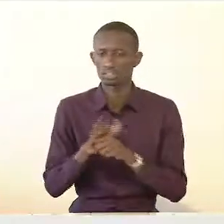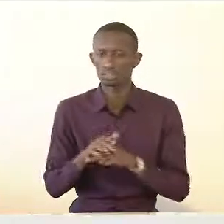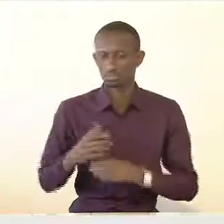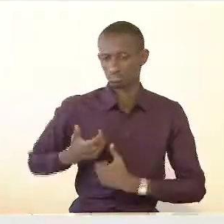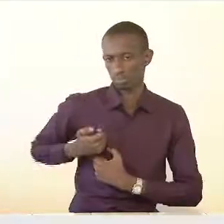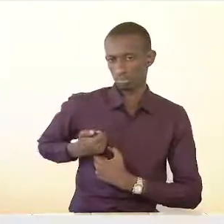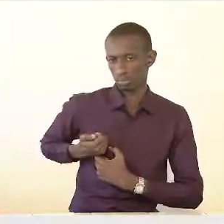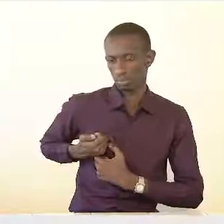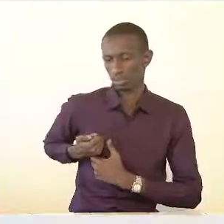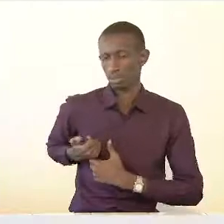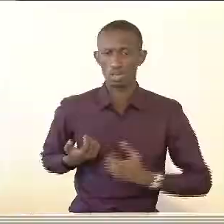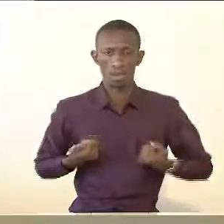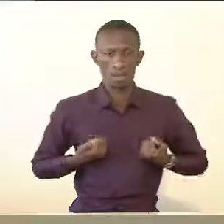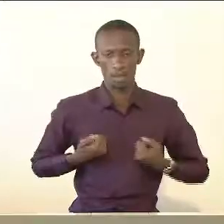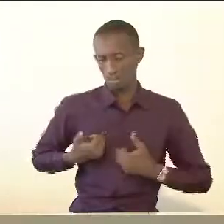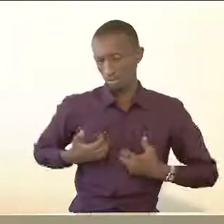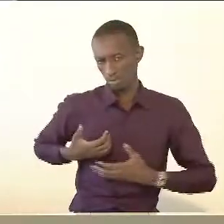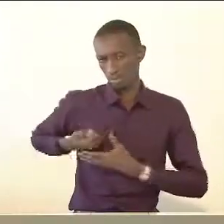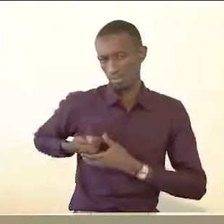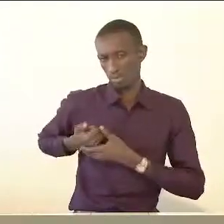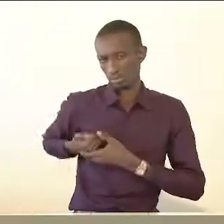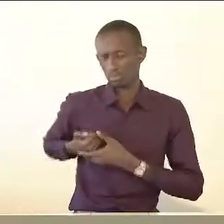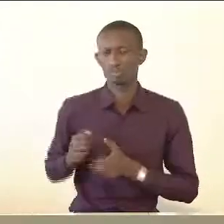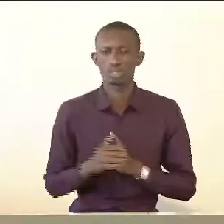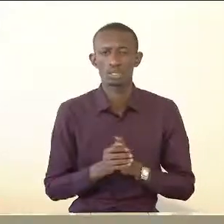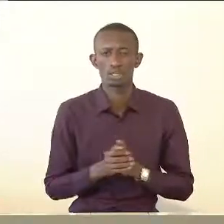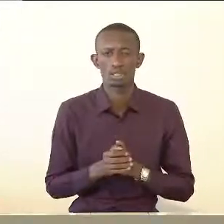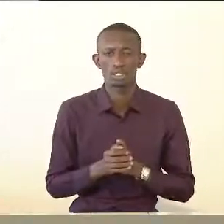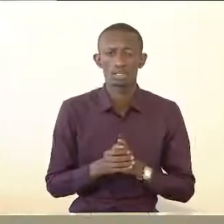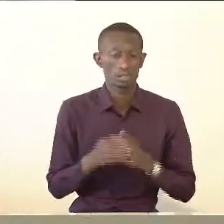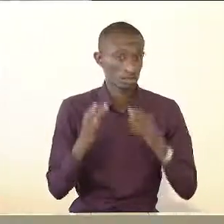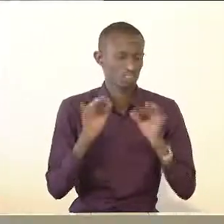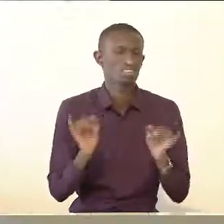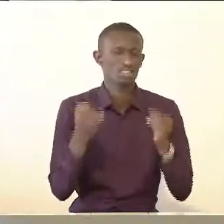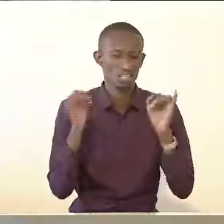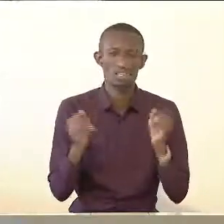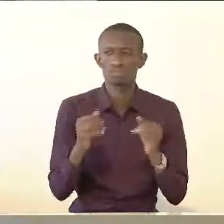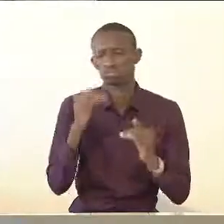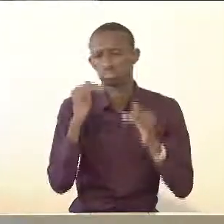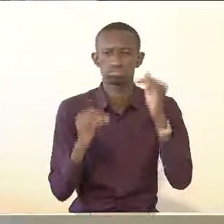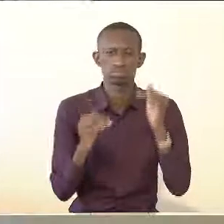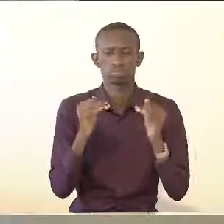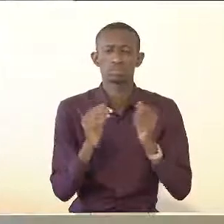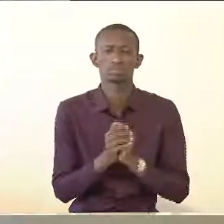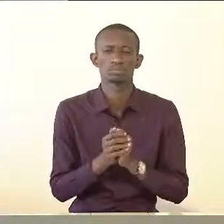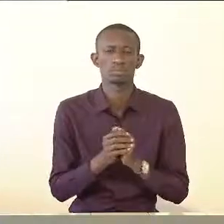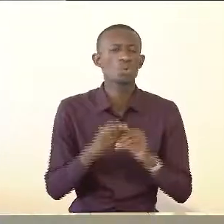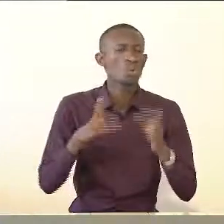Student, I want to ask you, what do you understand by endotherms or endotherms or